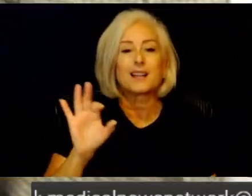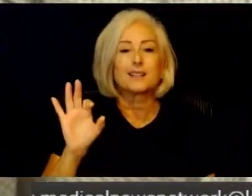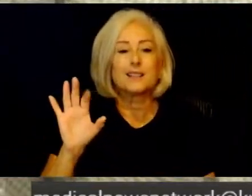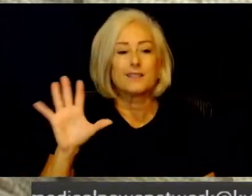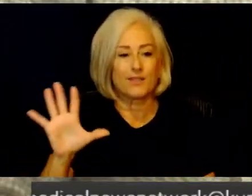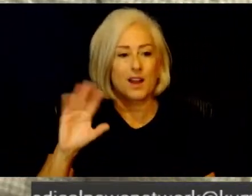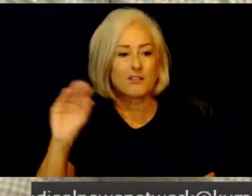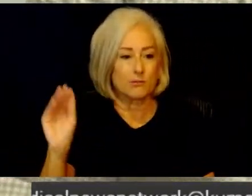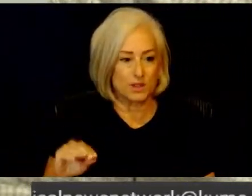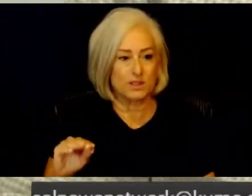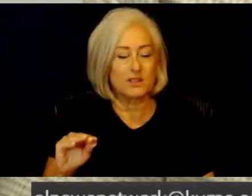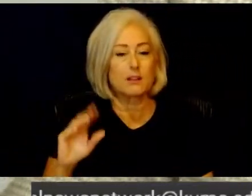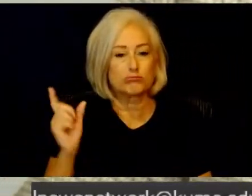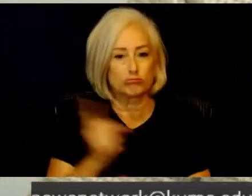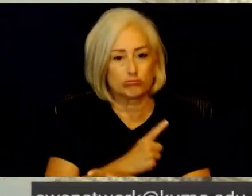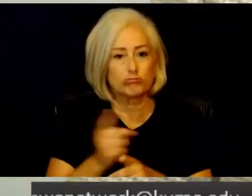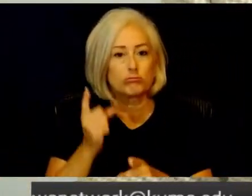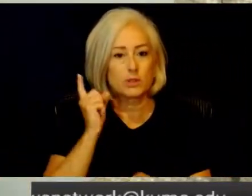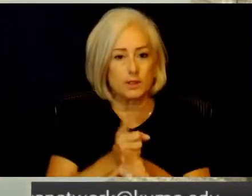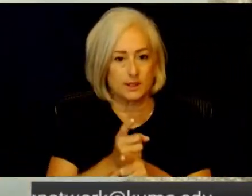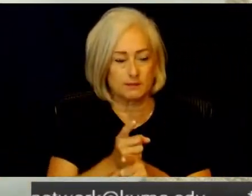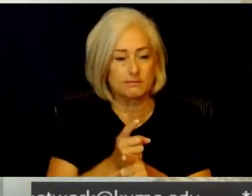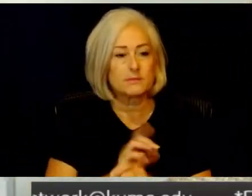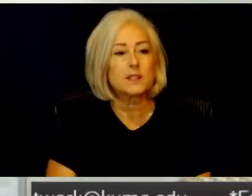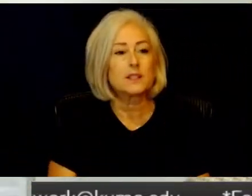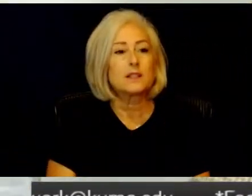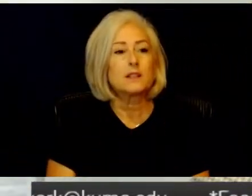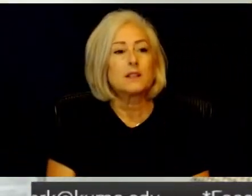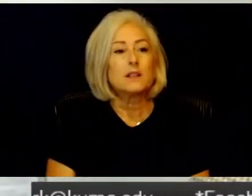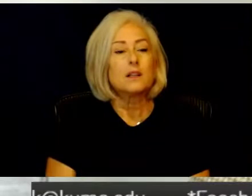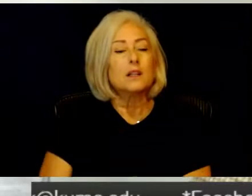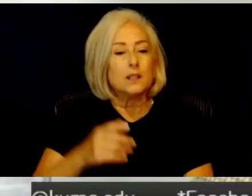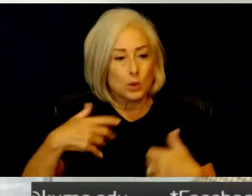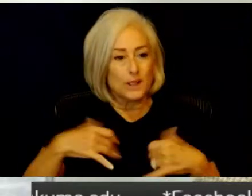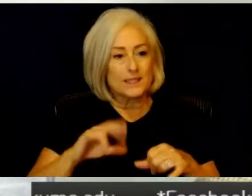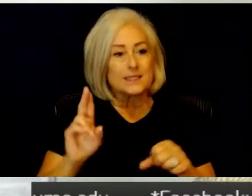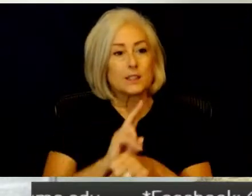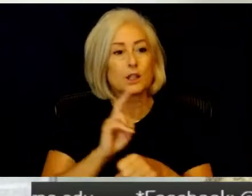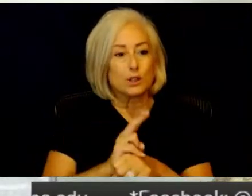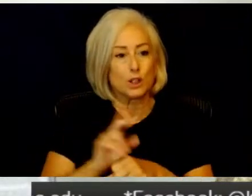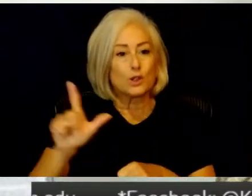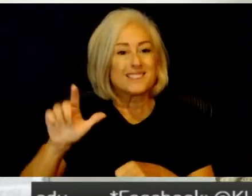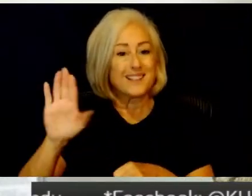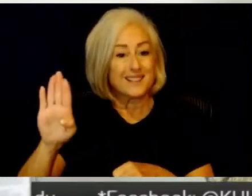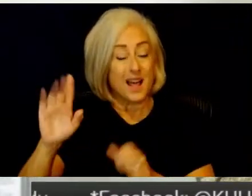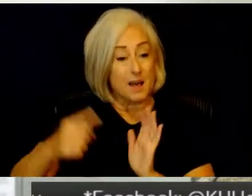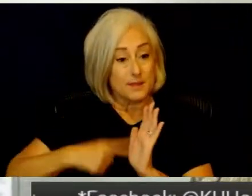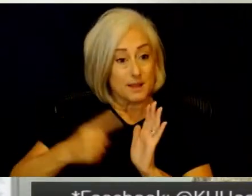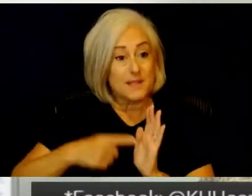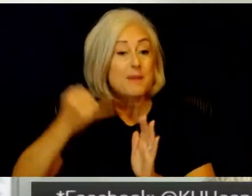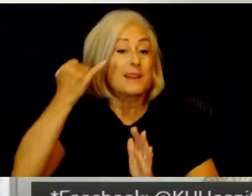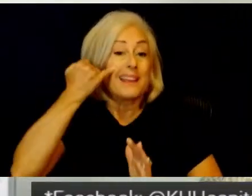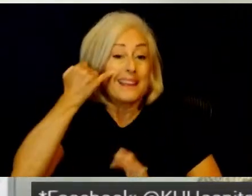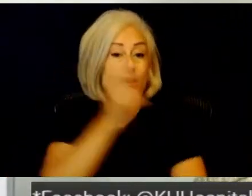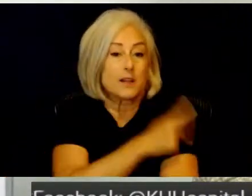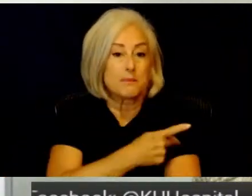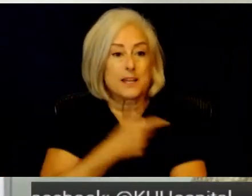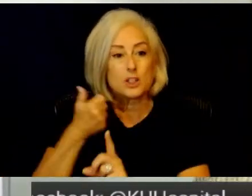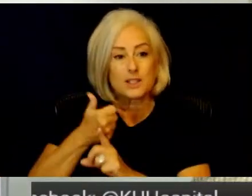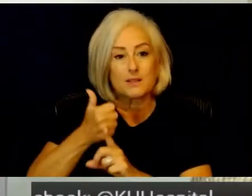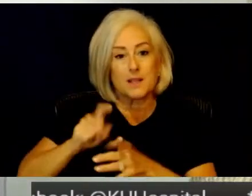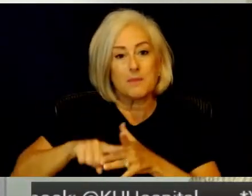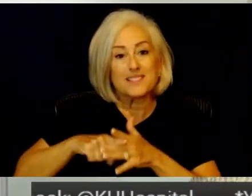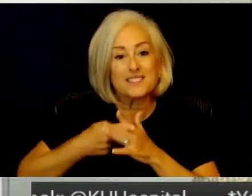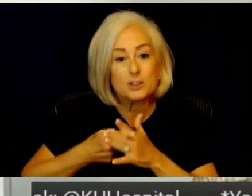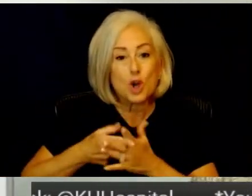as far as the apnea is concerned. Now, we would still use polysomnograms in the lab sometimes, which is when patients are starting on treatment or they're on